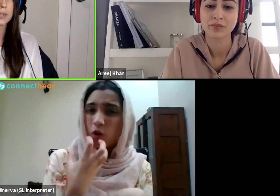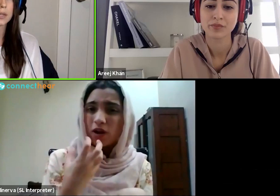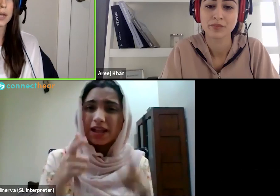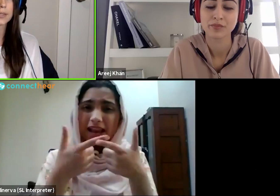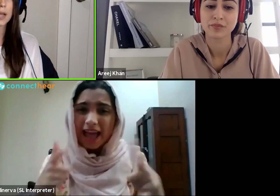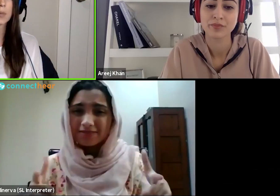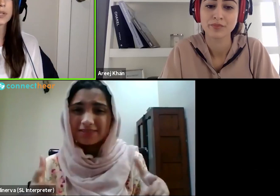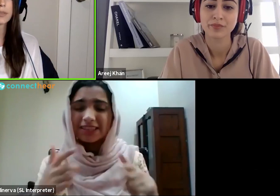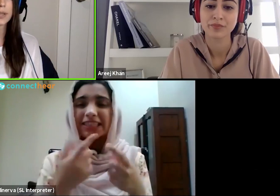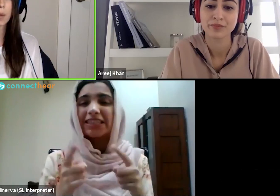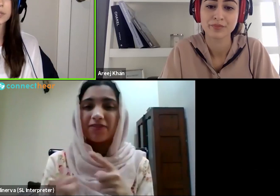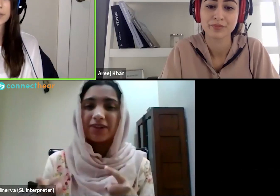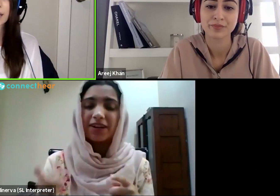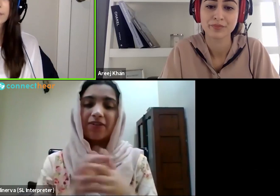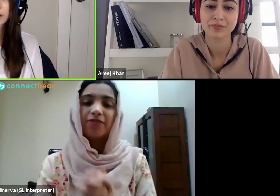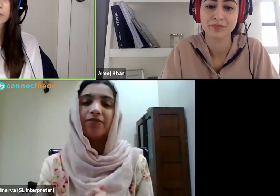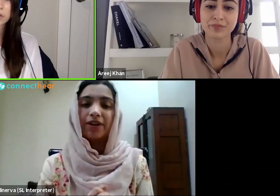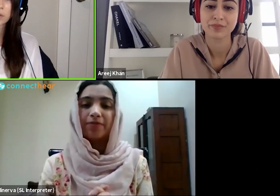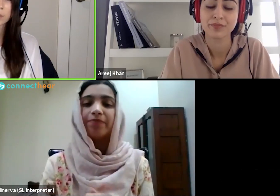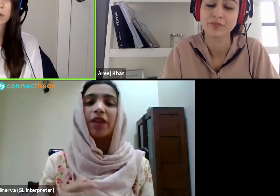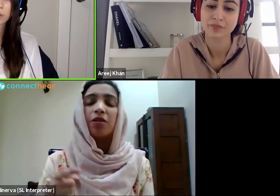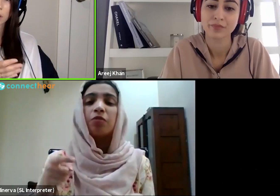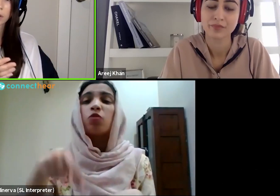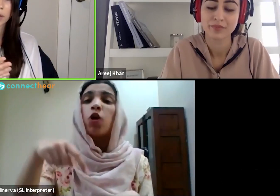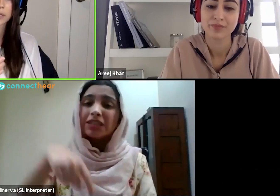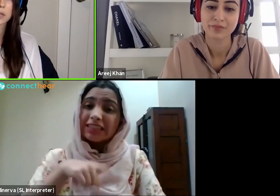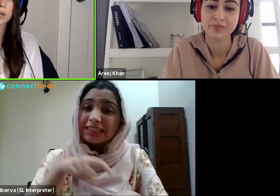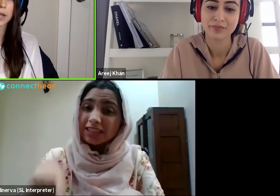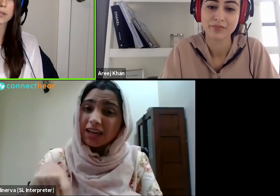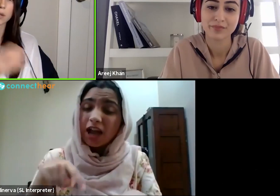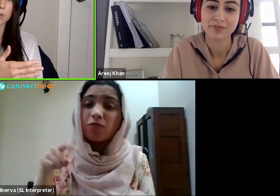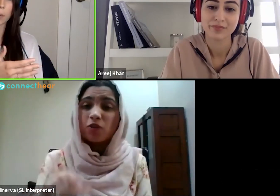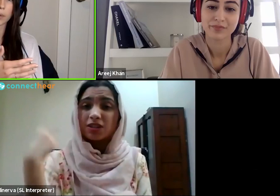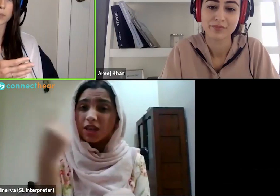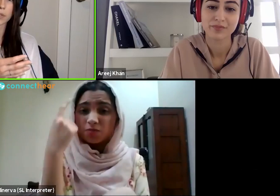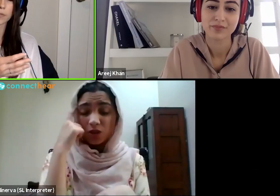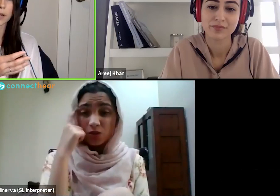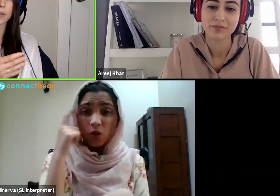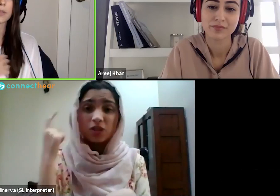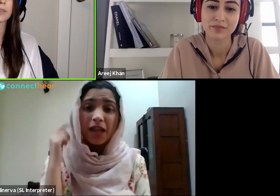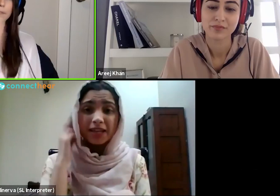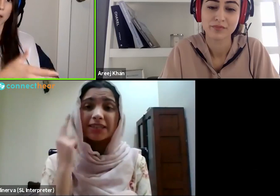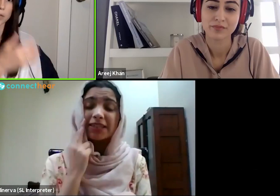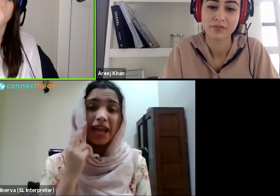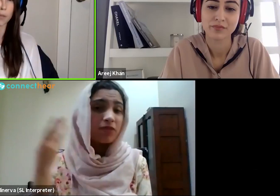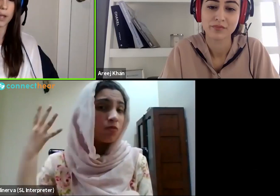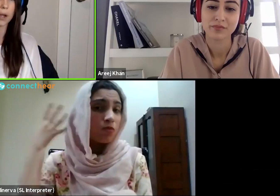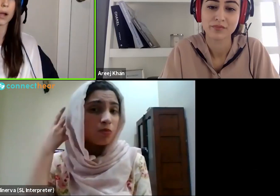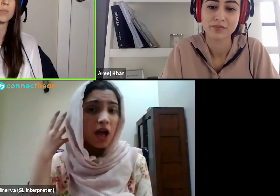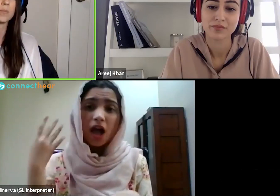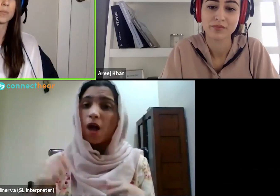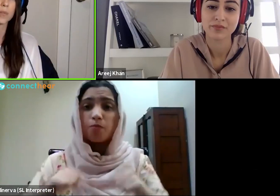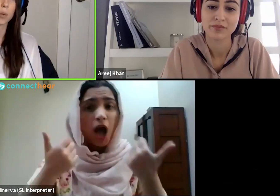because at the time we didn't think I was deaf enough to so speak for cochlear implants until that we went to Pennsylvania, then they found out